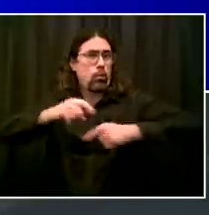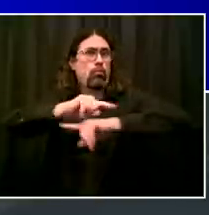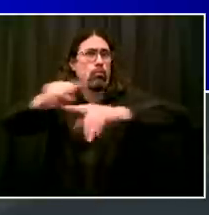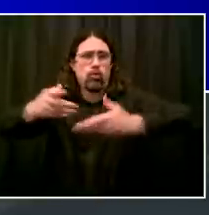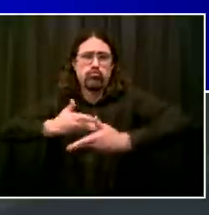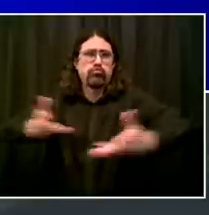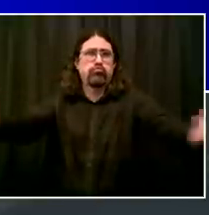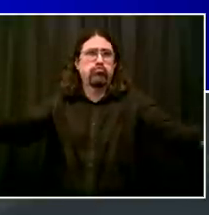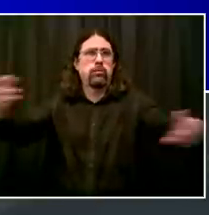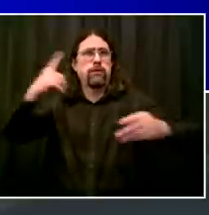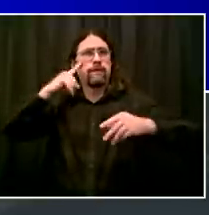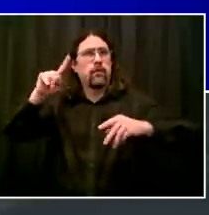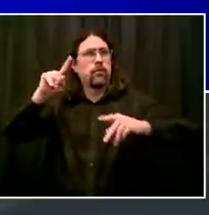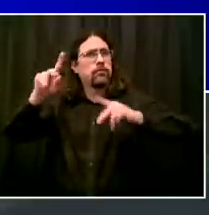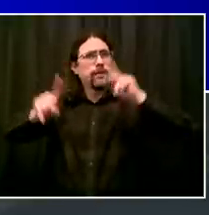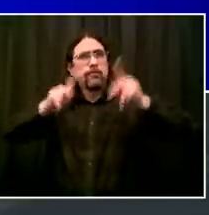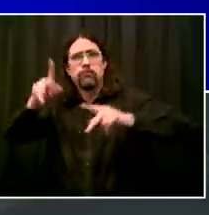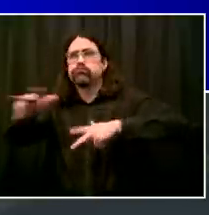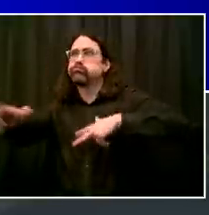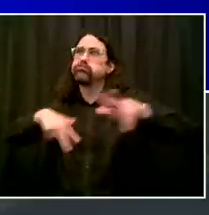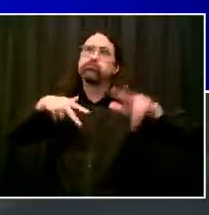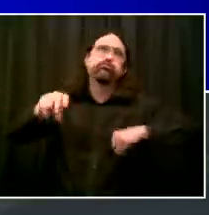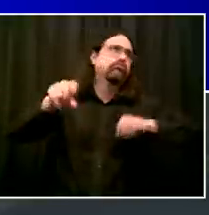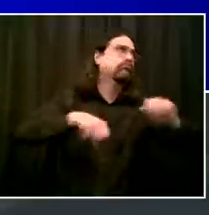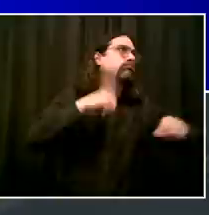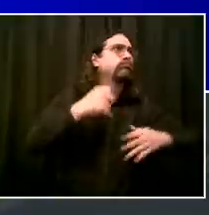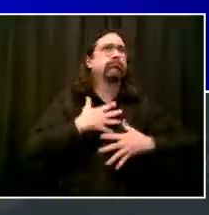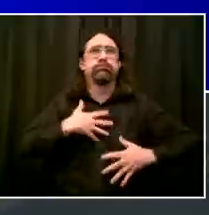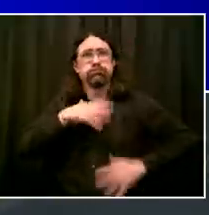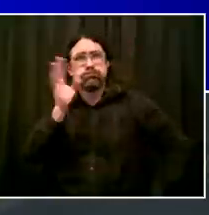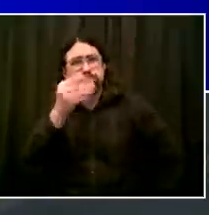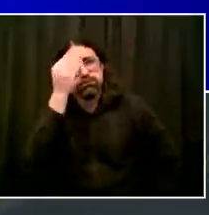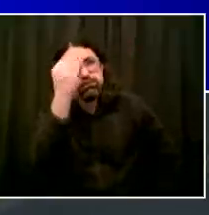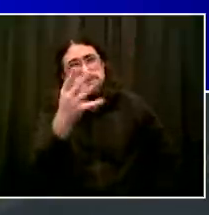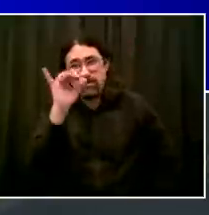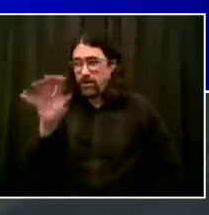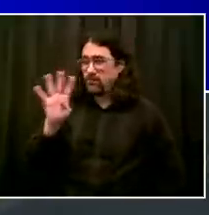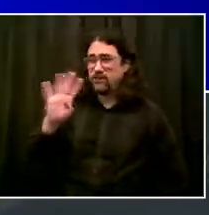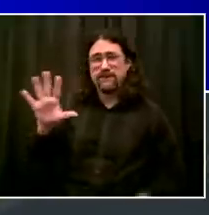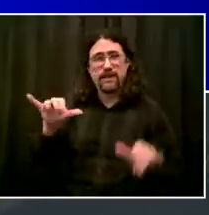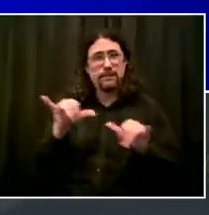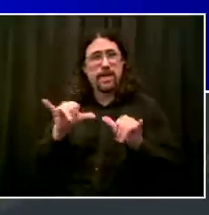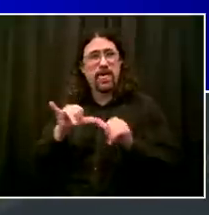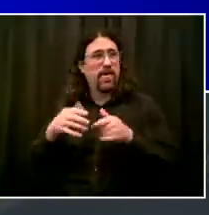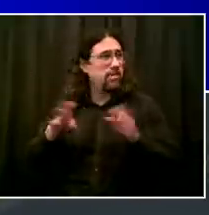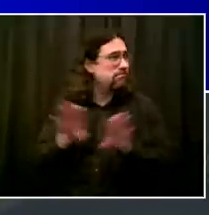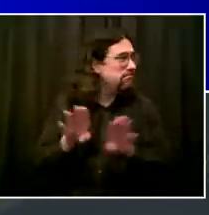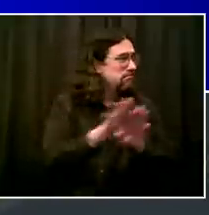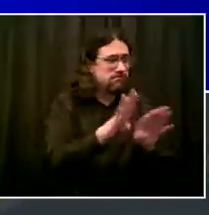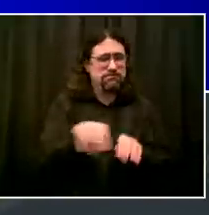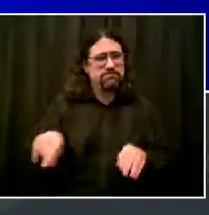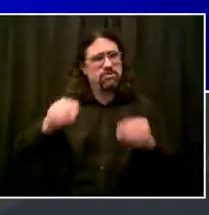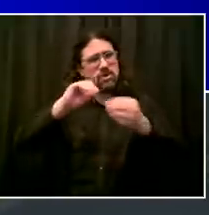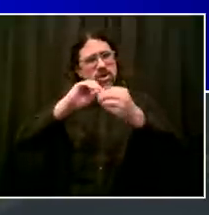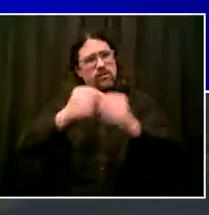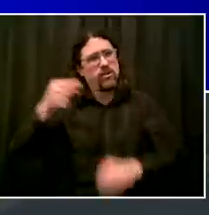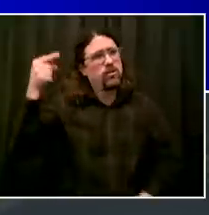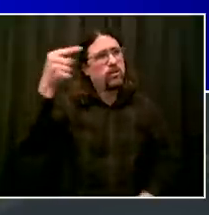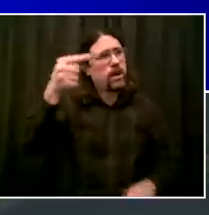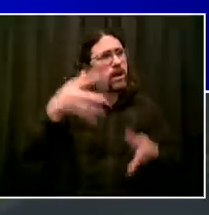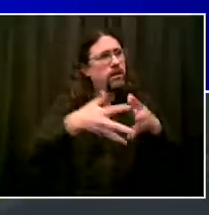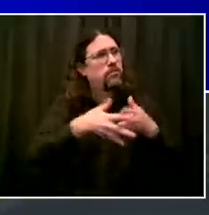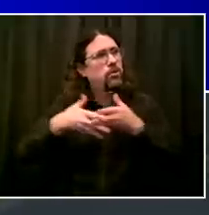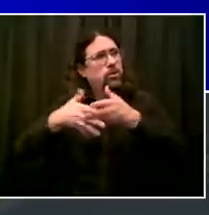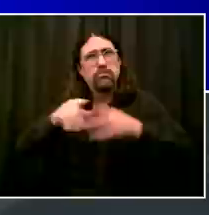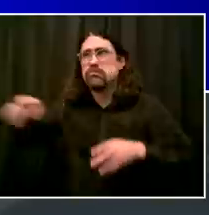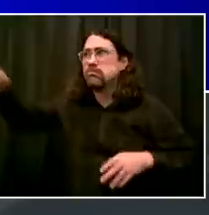we have found a model that works, and it's very, very gratifying to see the way everyone's worked together. And